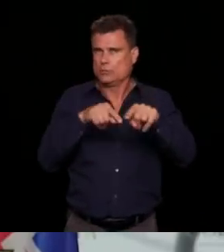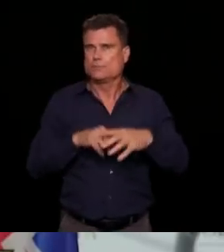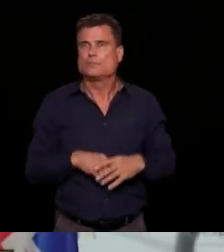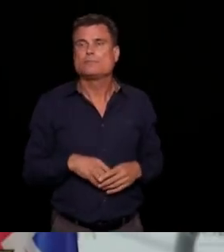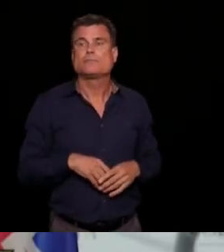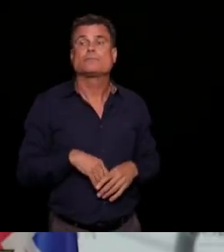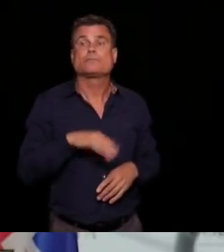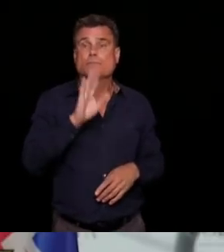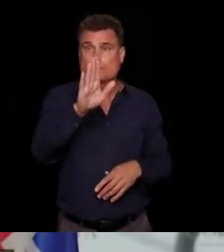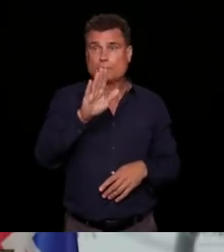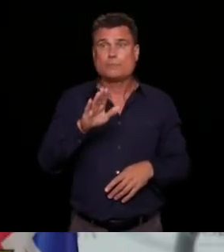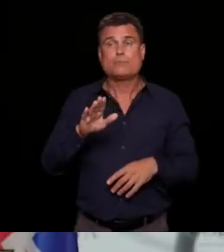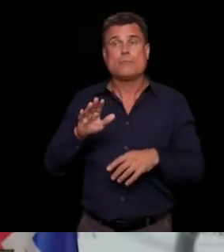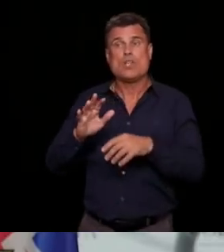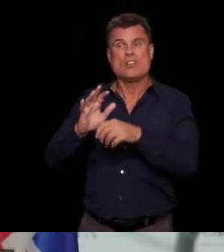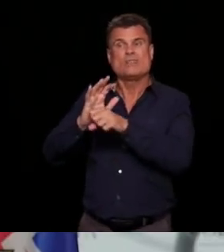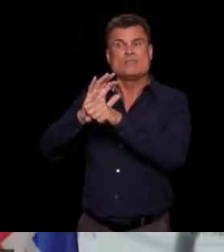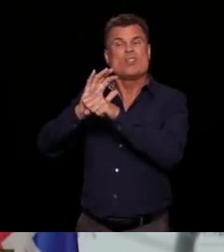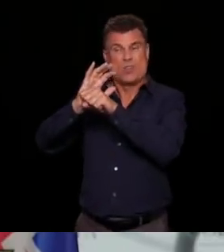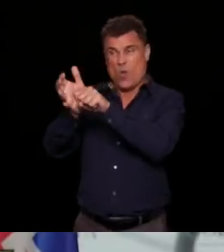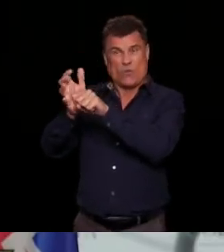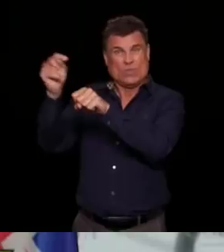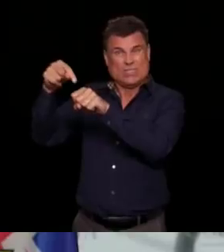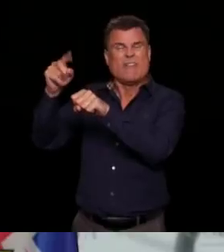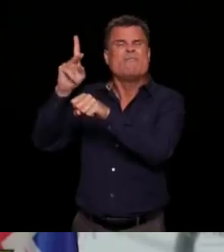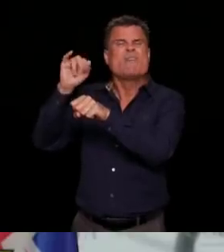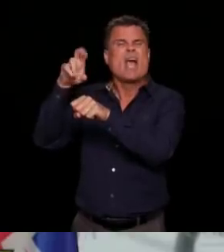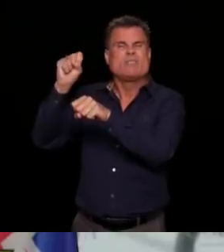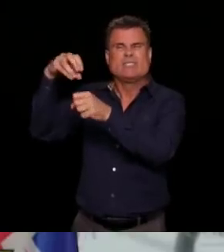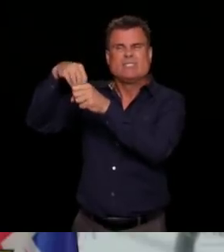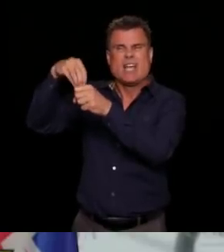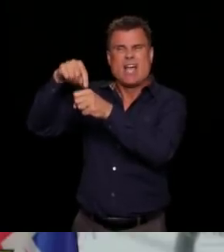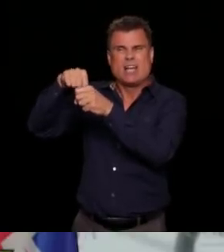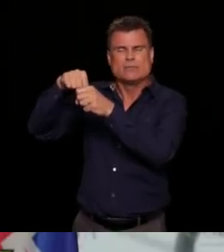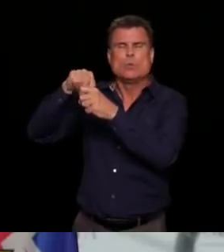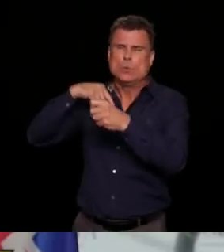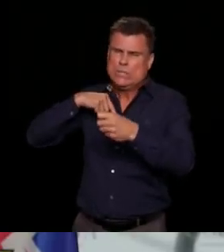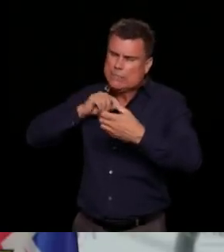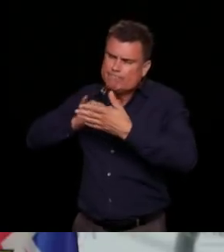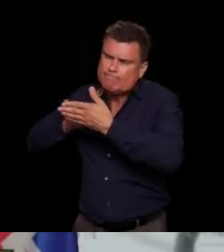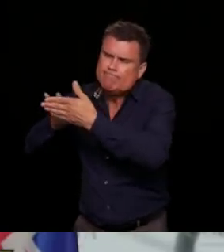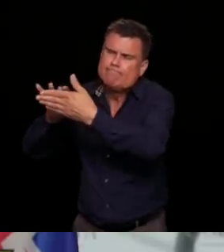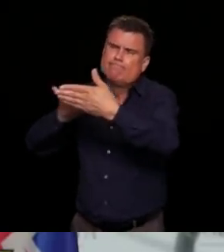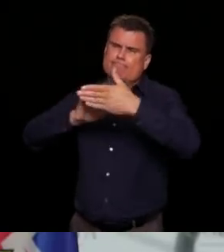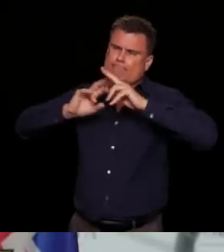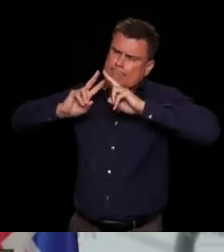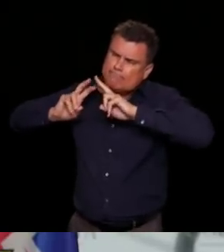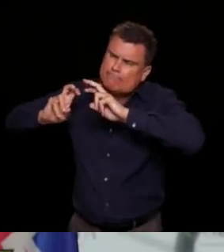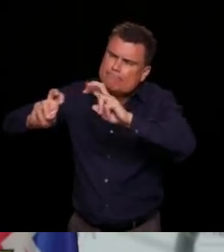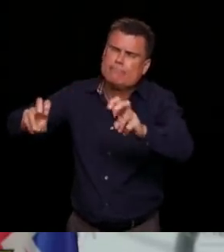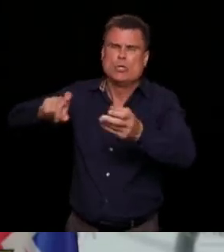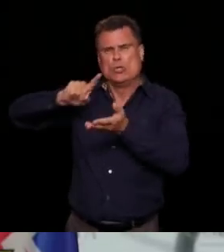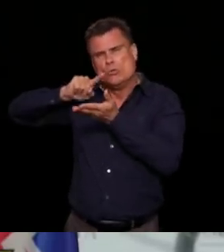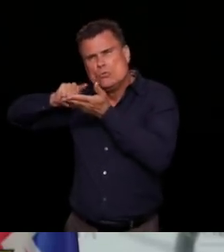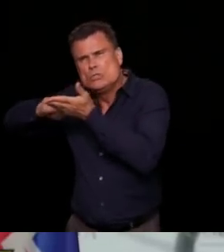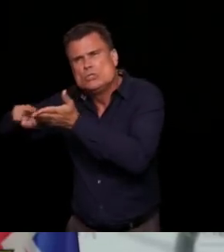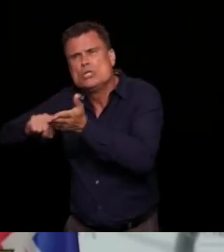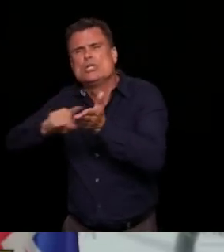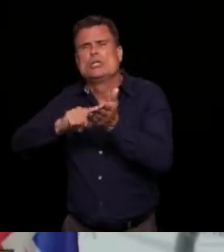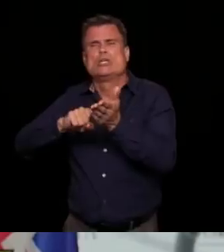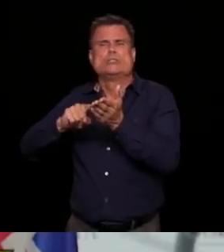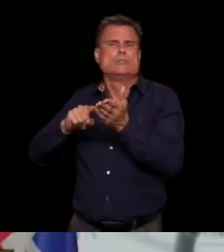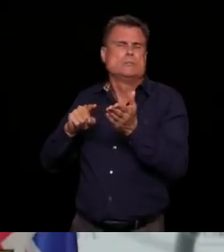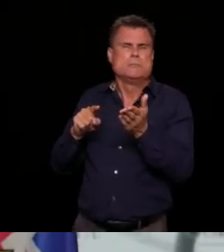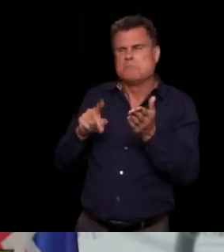virus, there are a lot of studies that are done on what can happen. But what really matters to us is what does